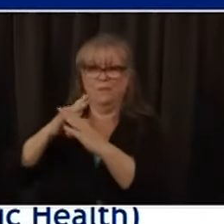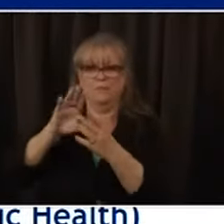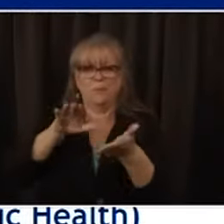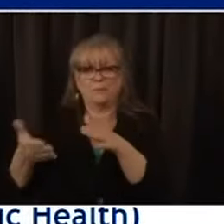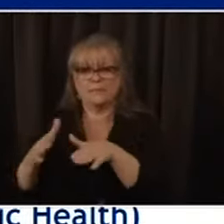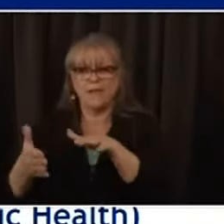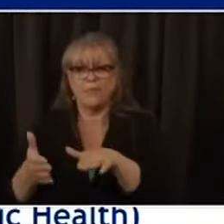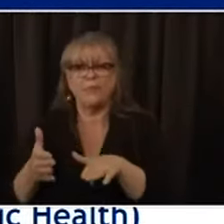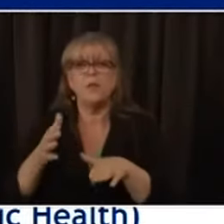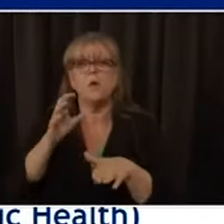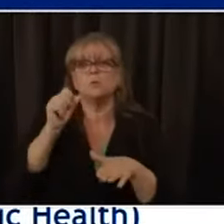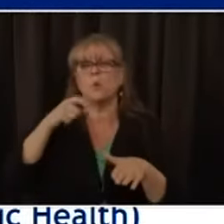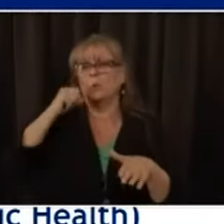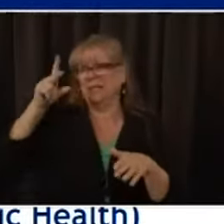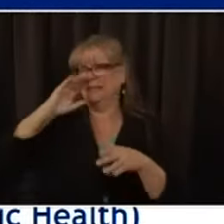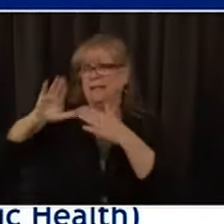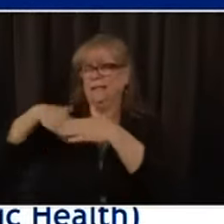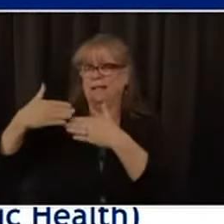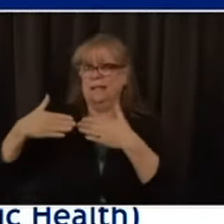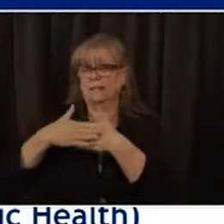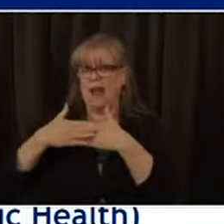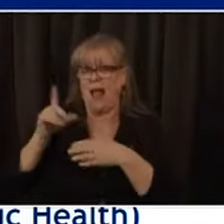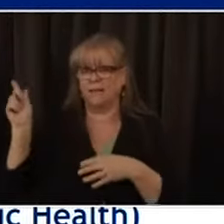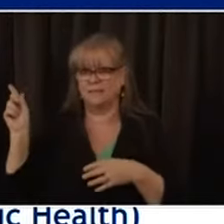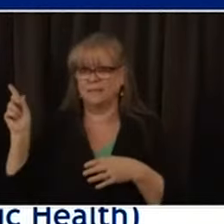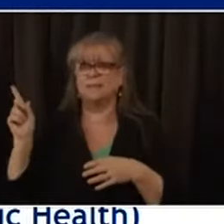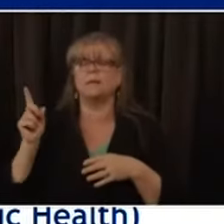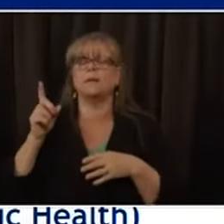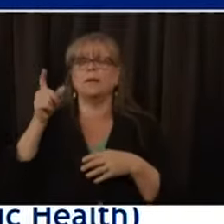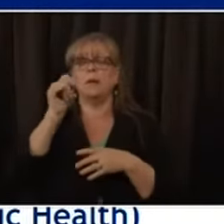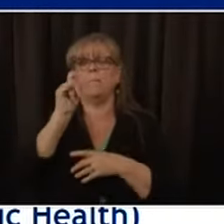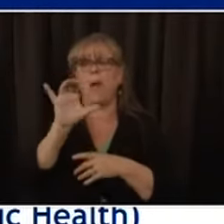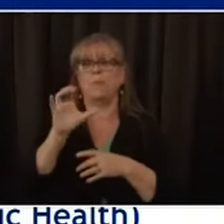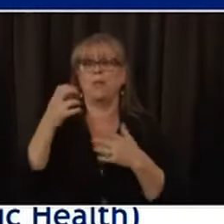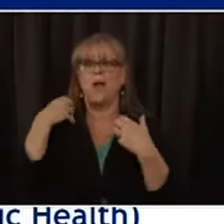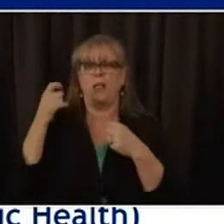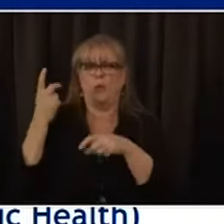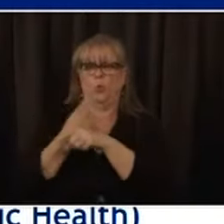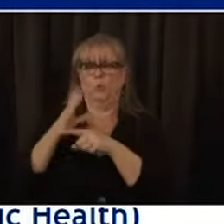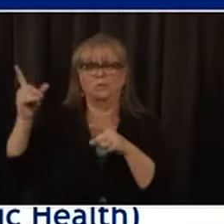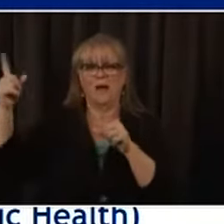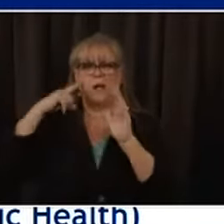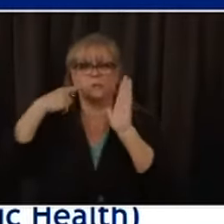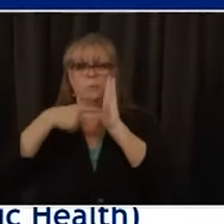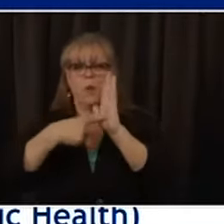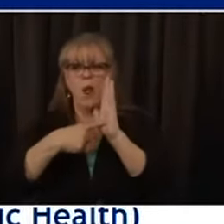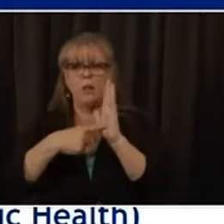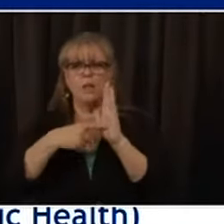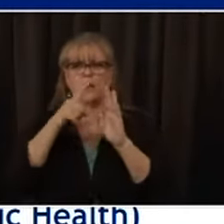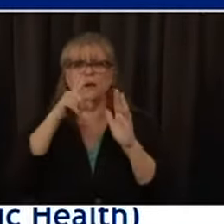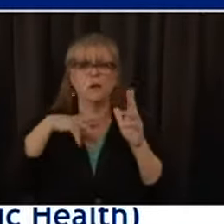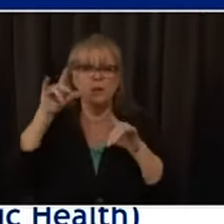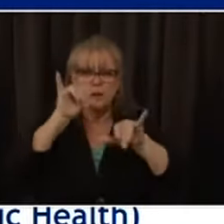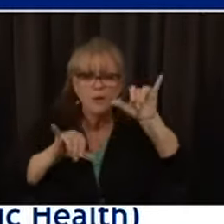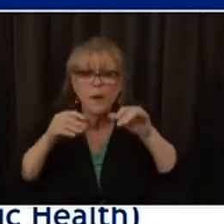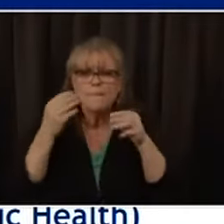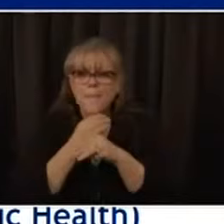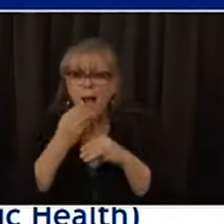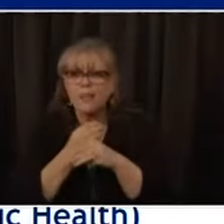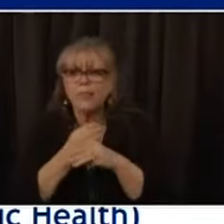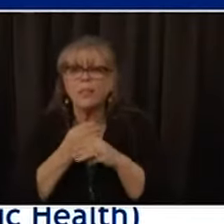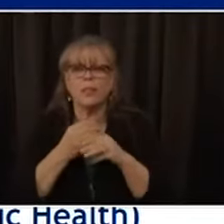current hospitalizations to be able to do modeling on several different metrics, and one is transmission control. This